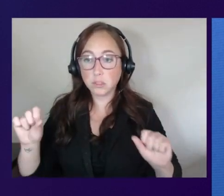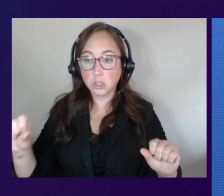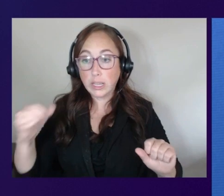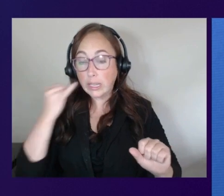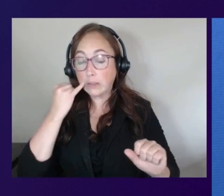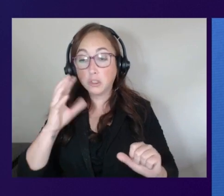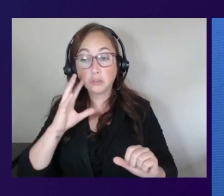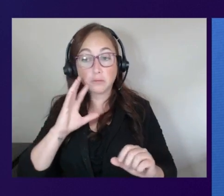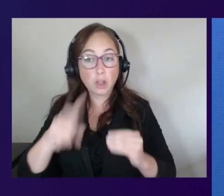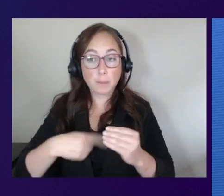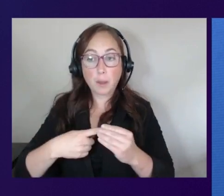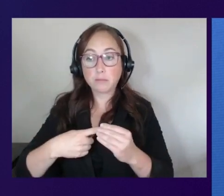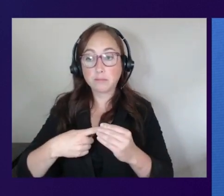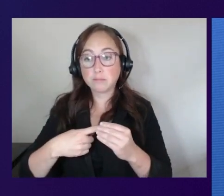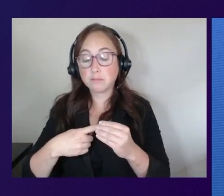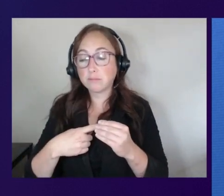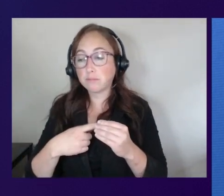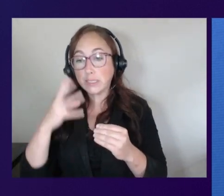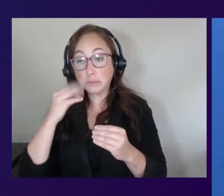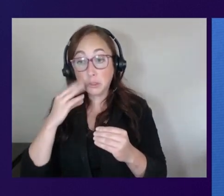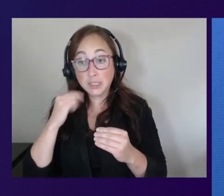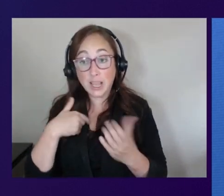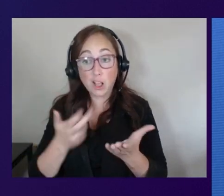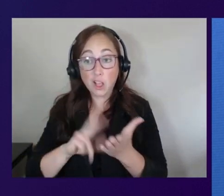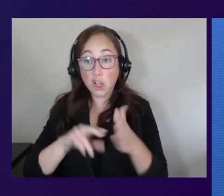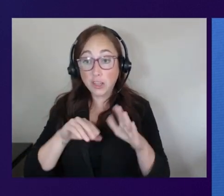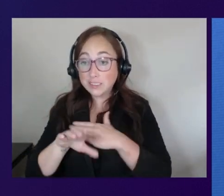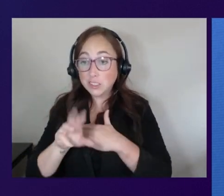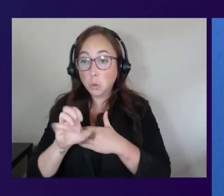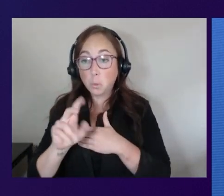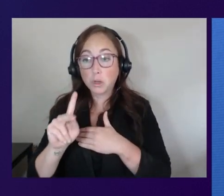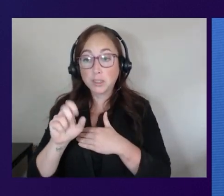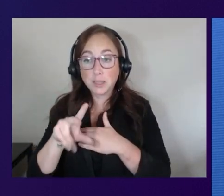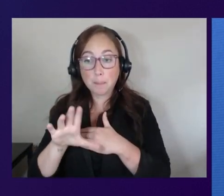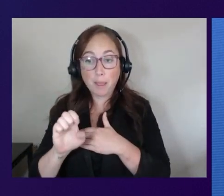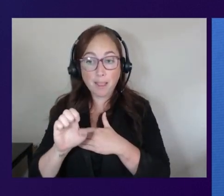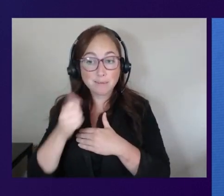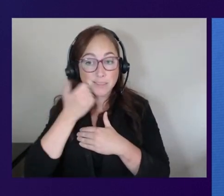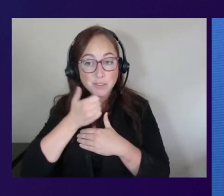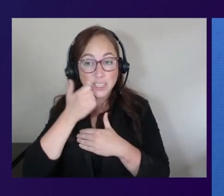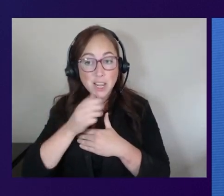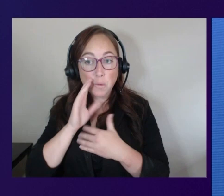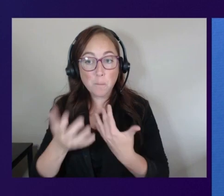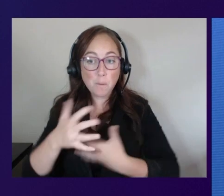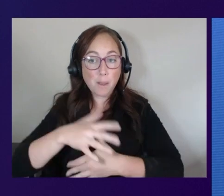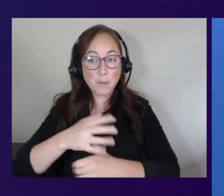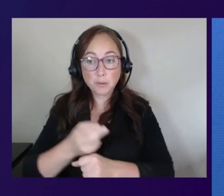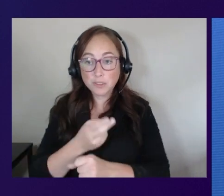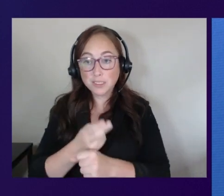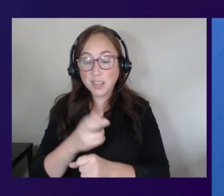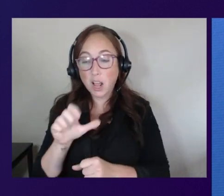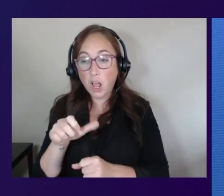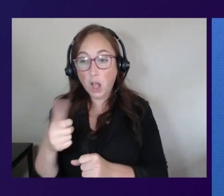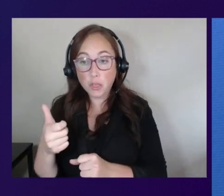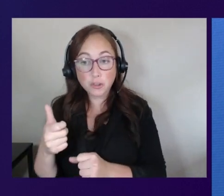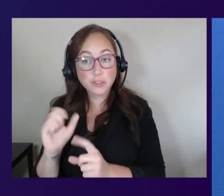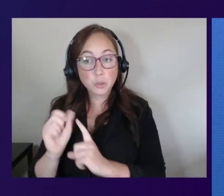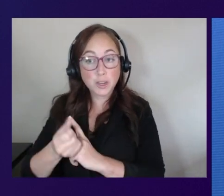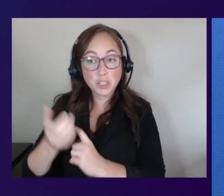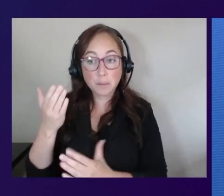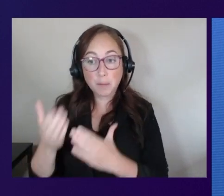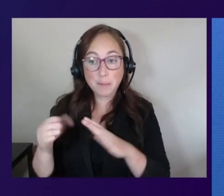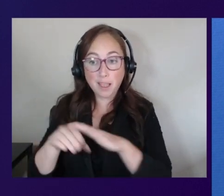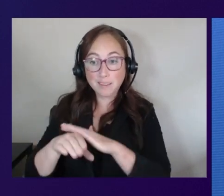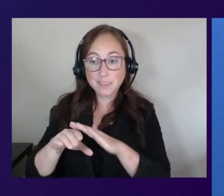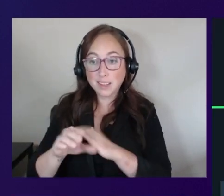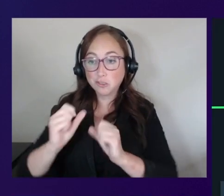I can log into my workspace, I use it every day as my primary desktop. There are other use cases where it may be utilized just to access a secure